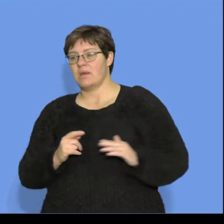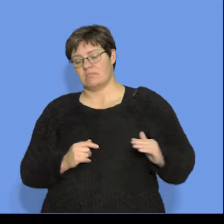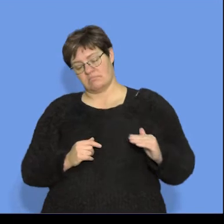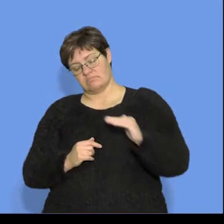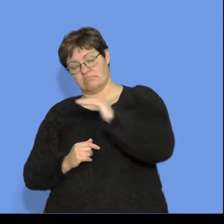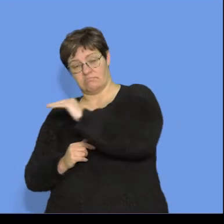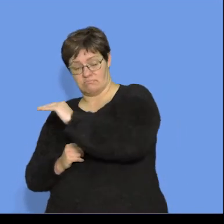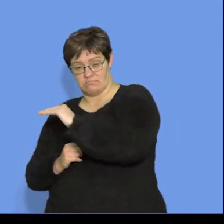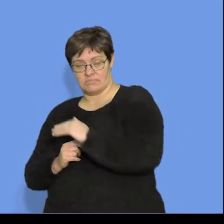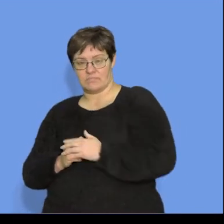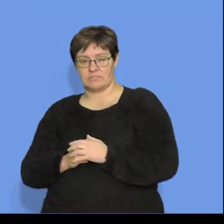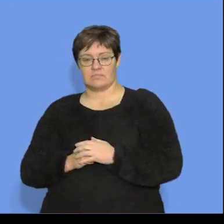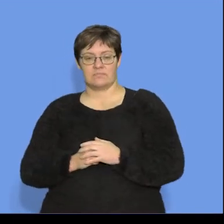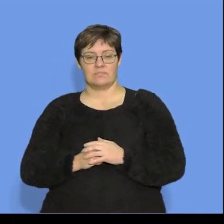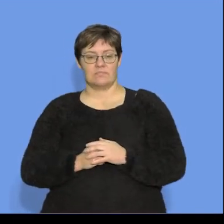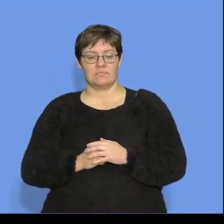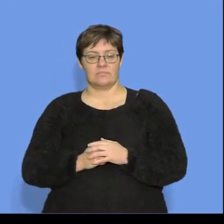there.